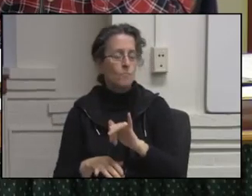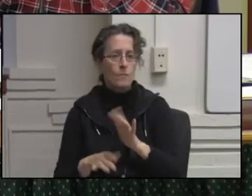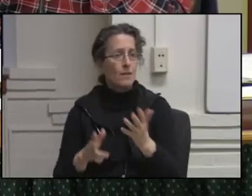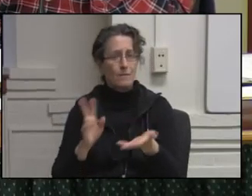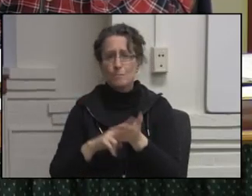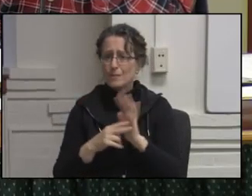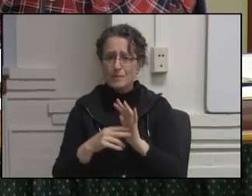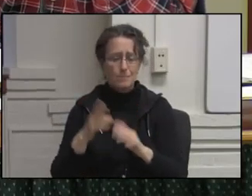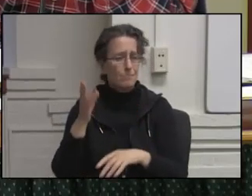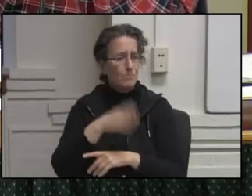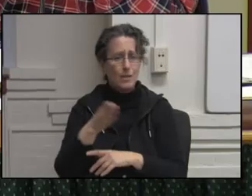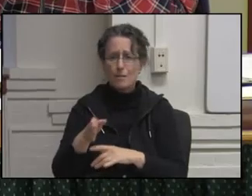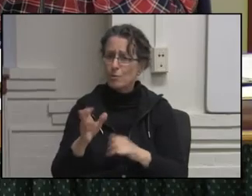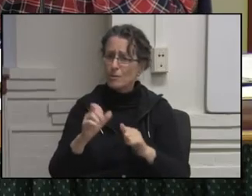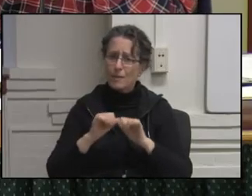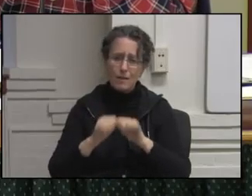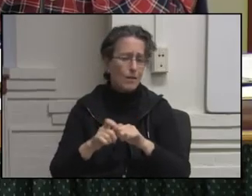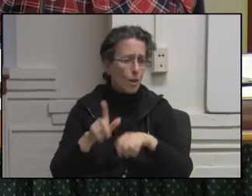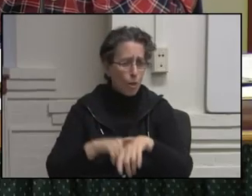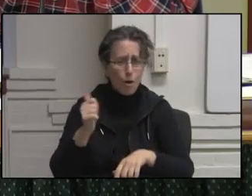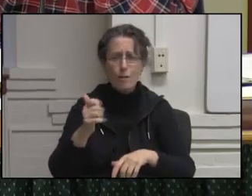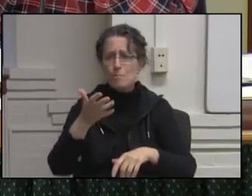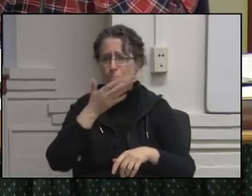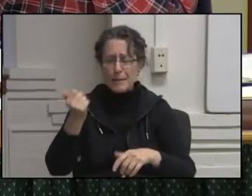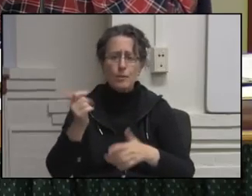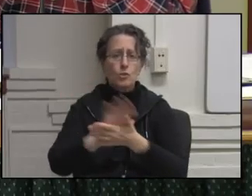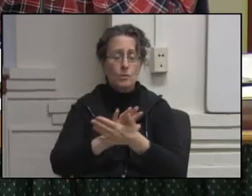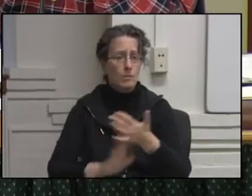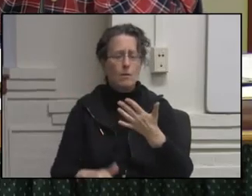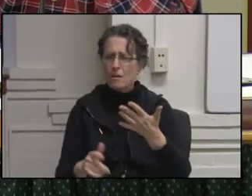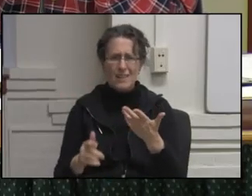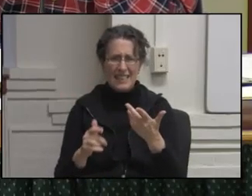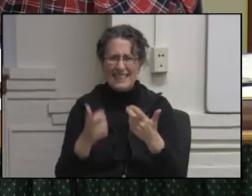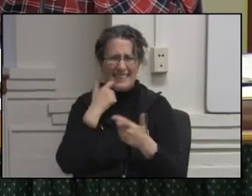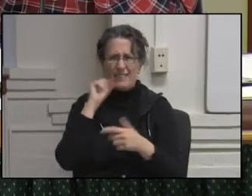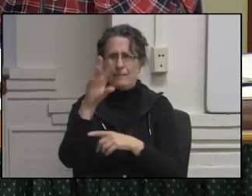Brattleboro, I would like to think that it would include many of those things, if not all.